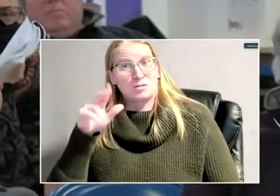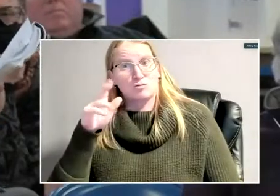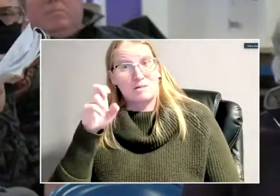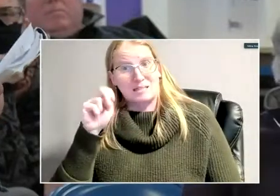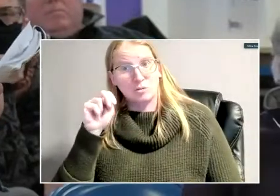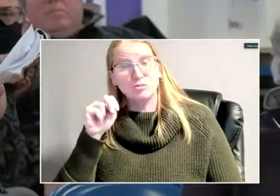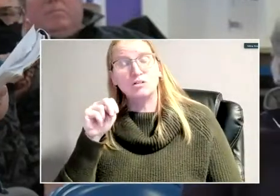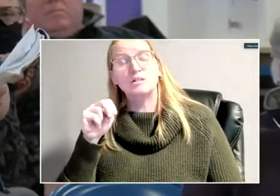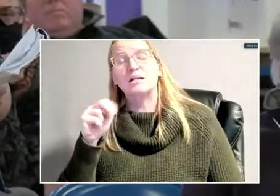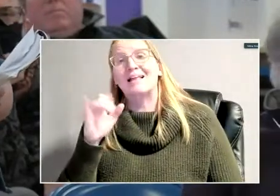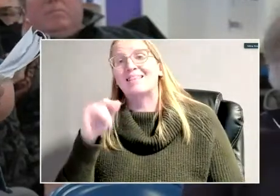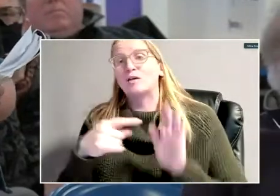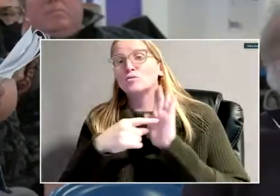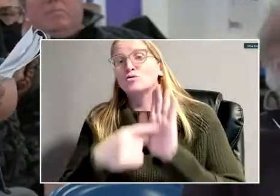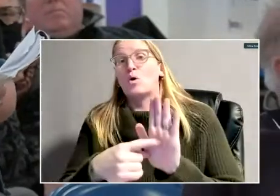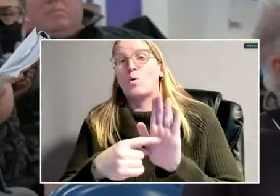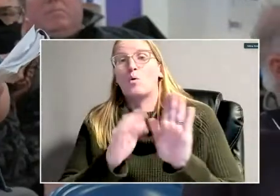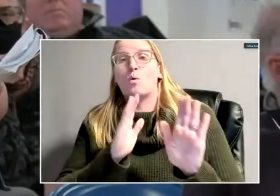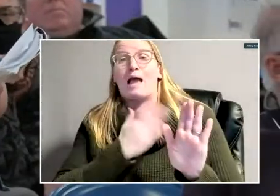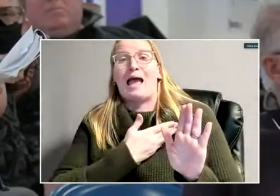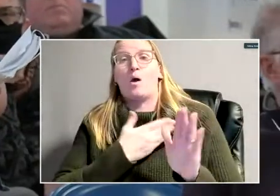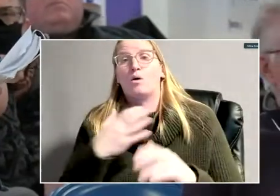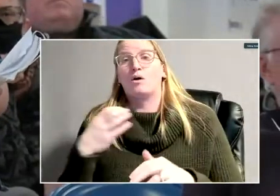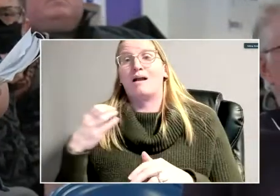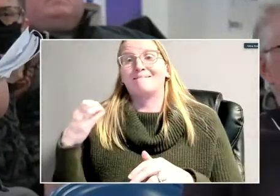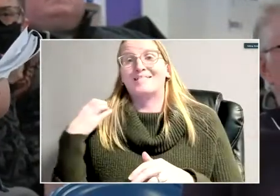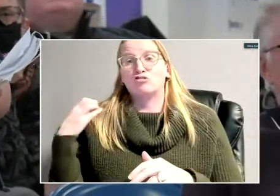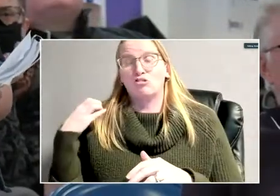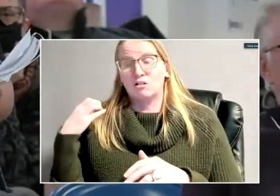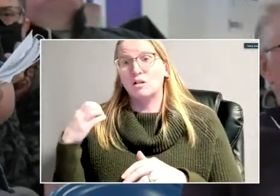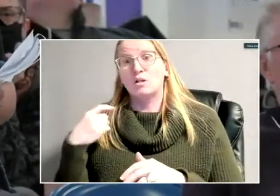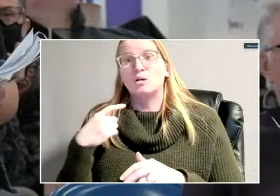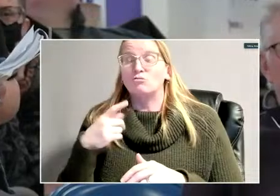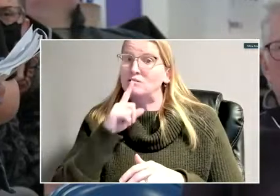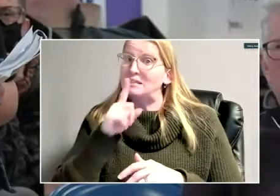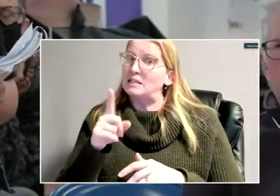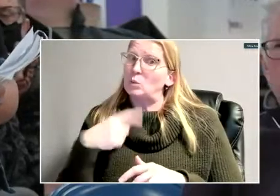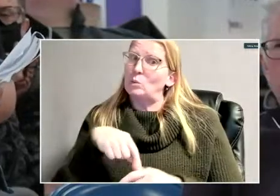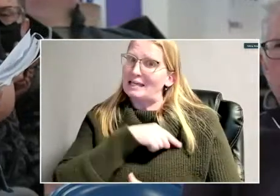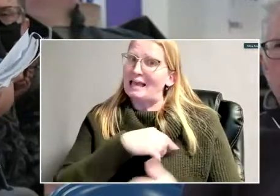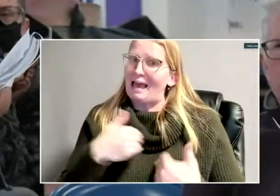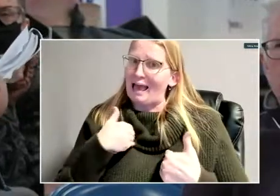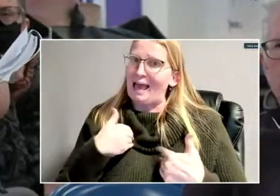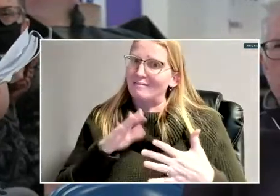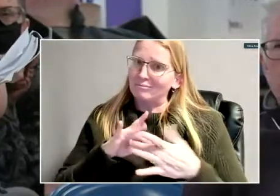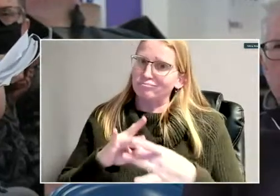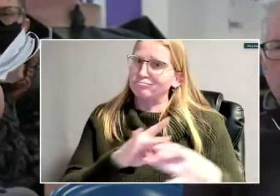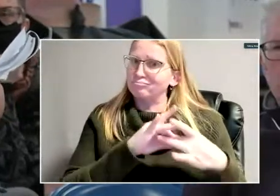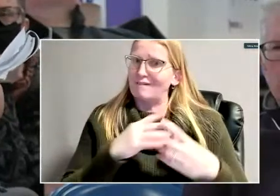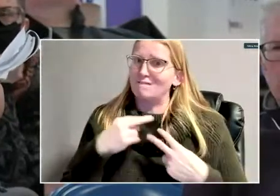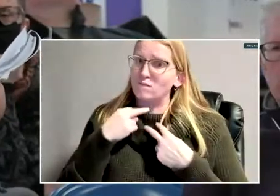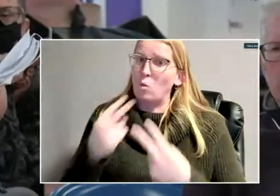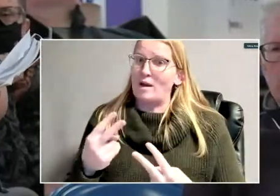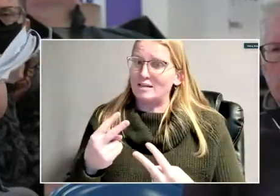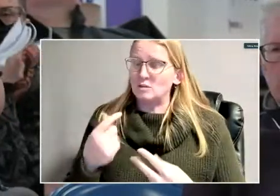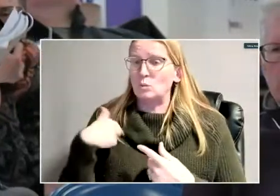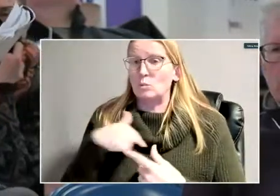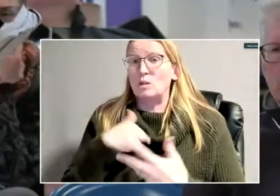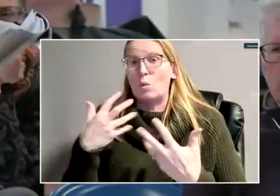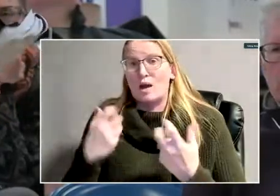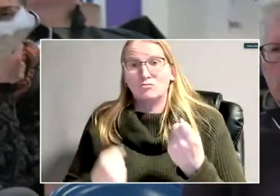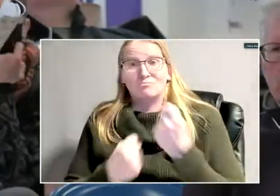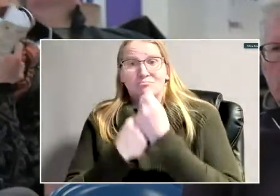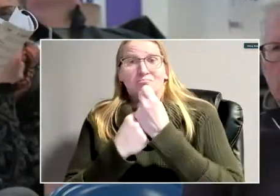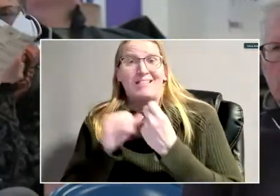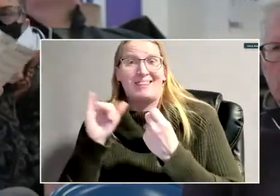um elected officials that there is a collective power and a collective voice and is amplifying that message that